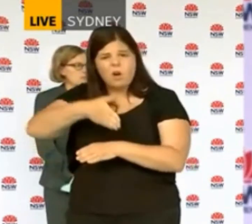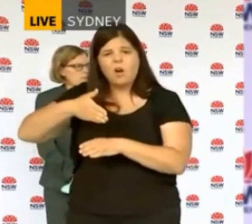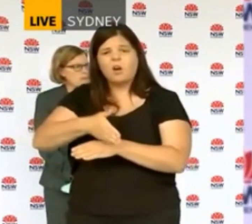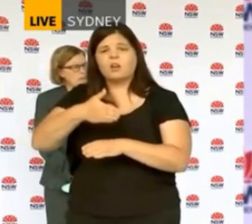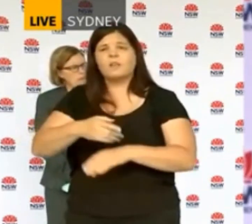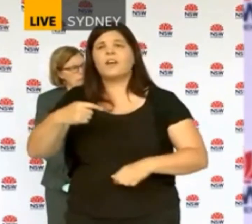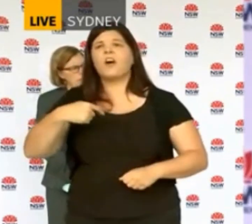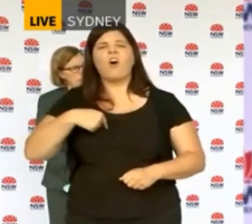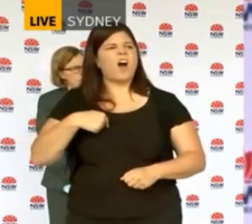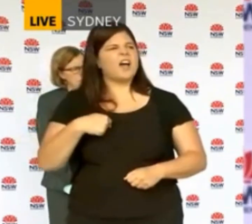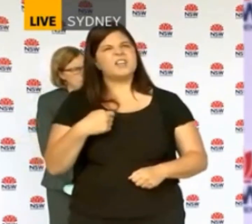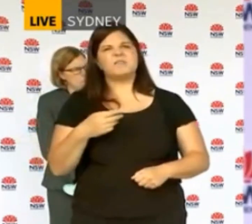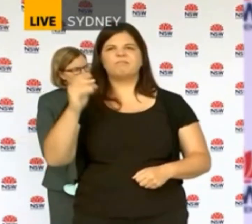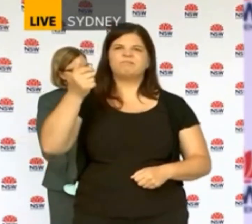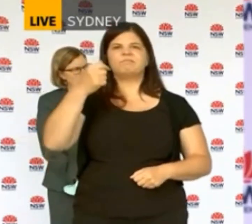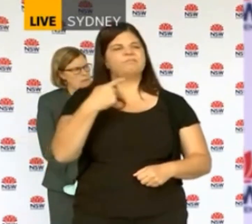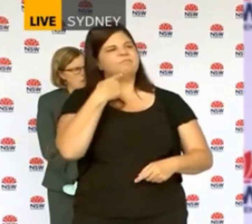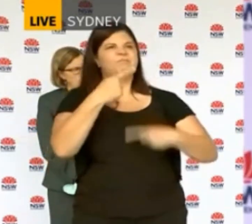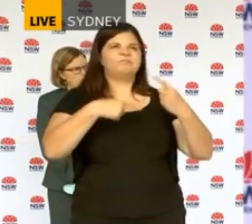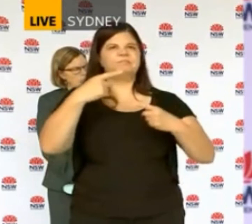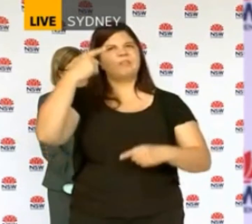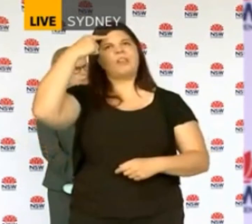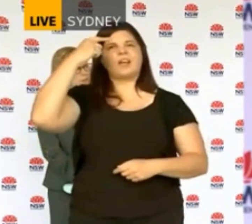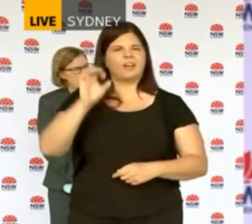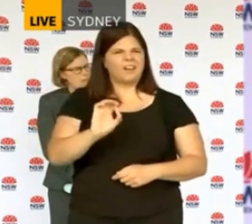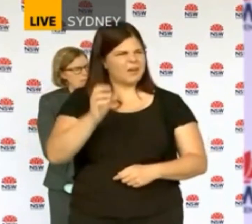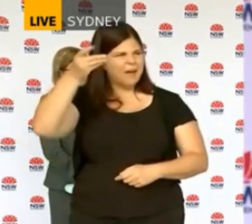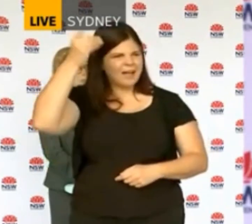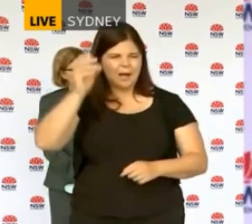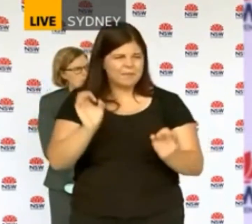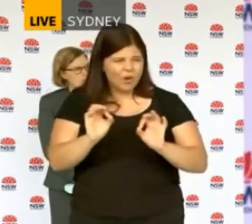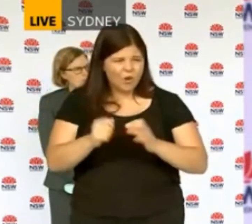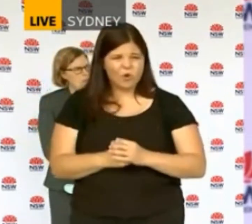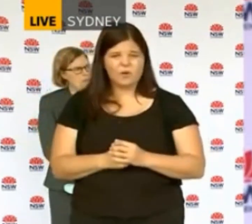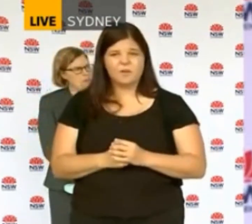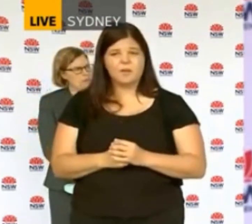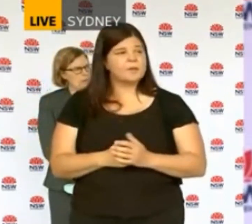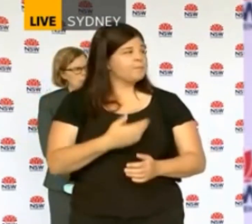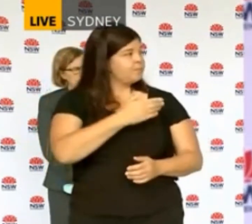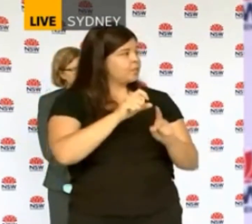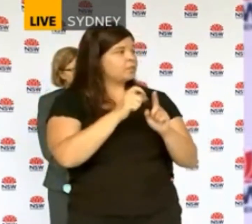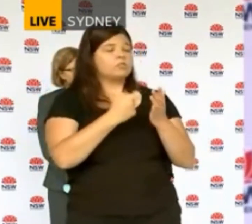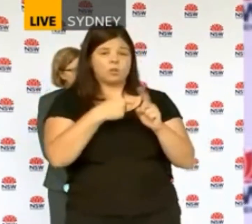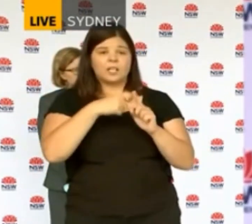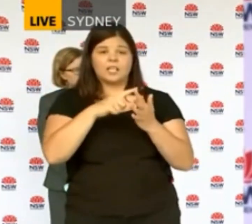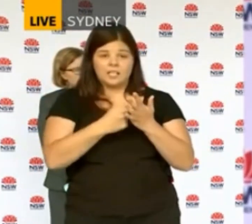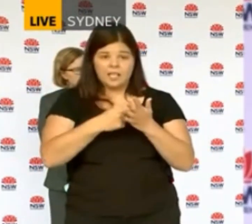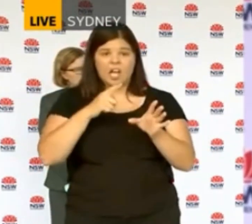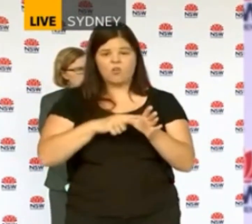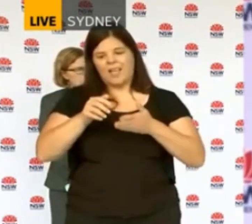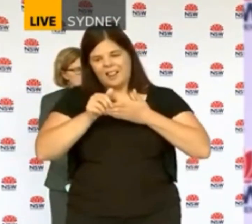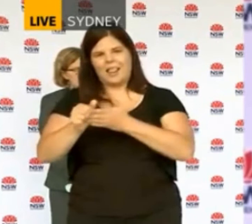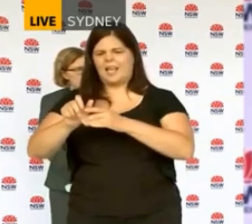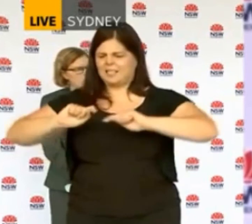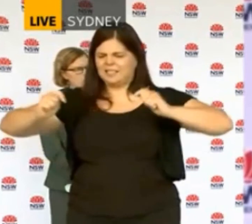worked up half an hour before a press conference. It's the work of our health experts led by Dr. Kerry Chant. And that advice has